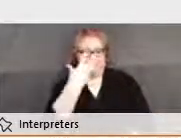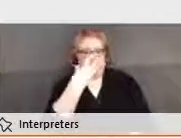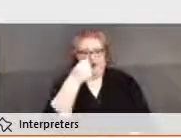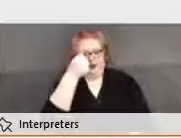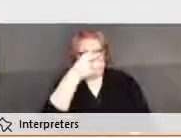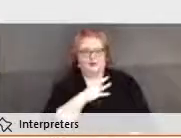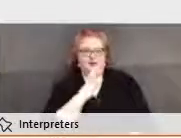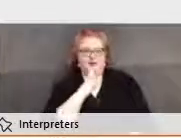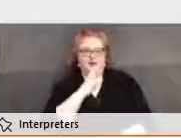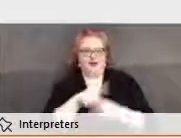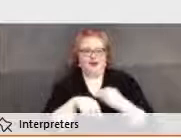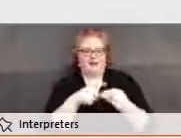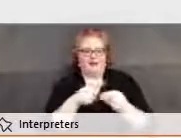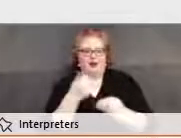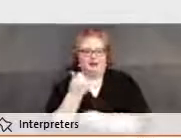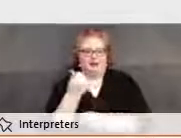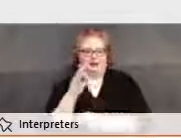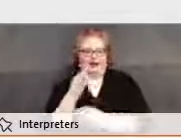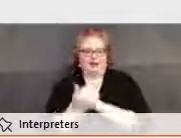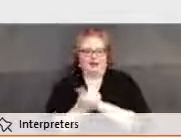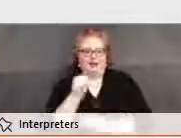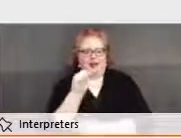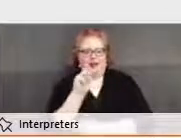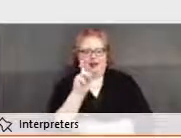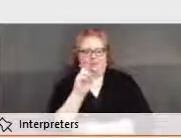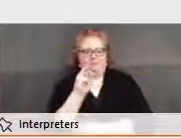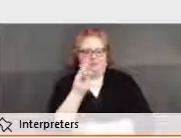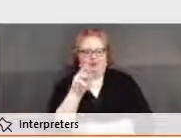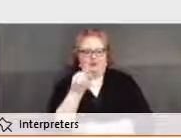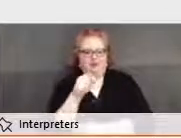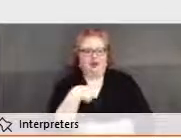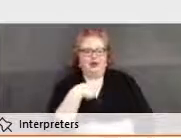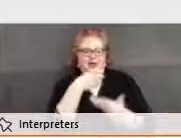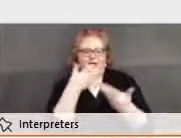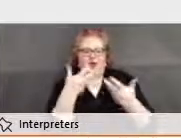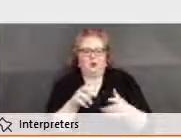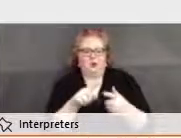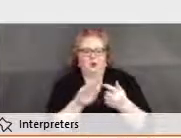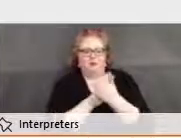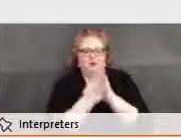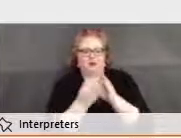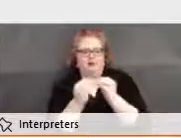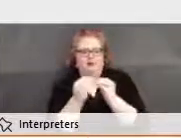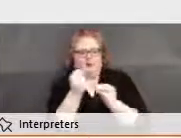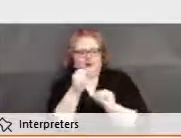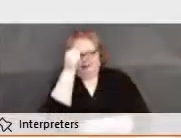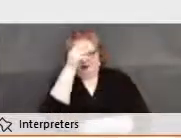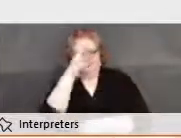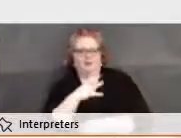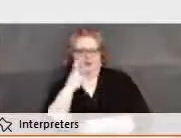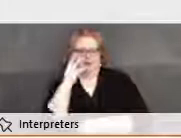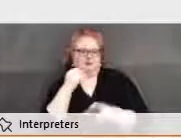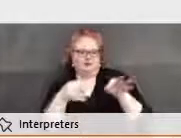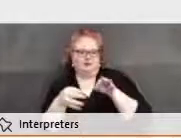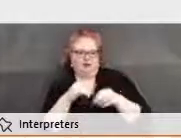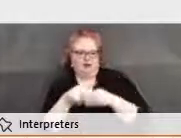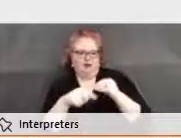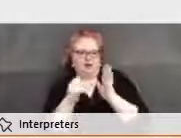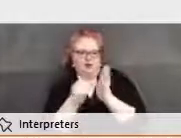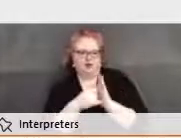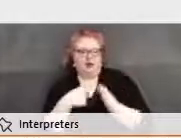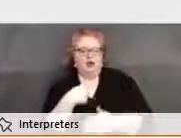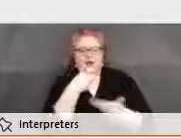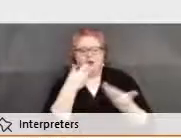trying my best not to lapse into mansplaining. I am certainly not here to speak on behalf of women, but to speak in honor